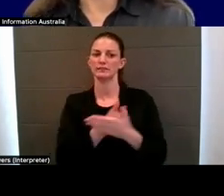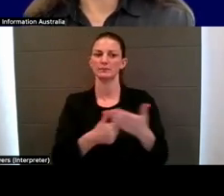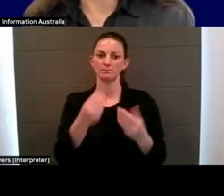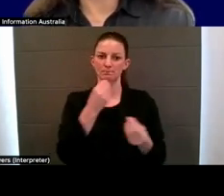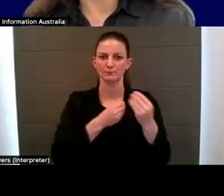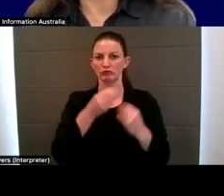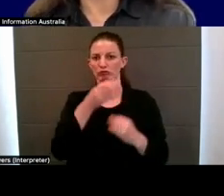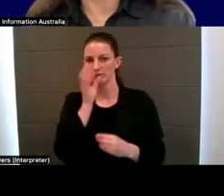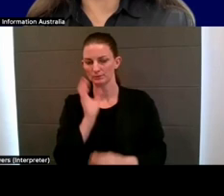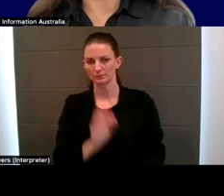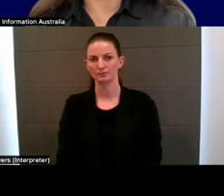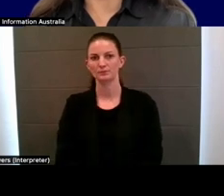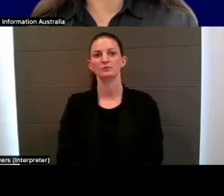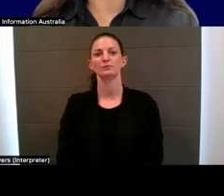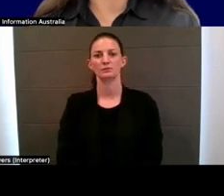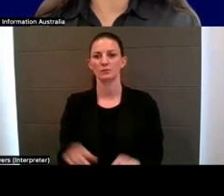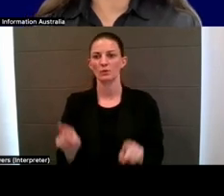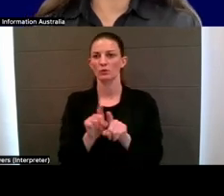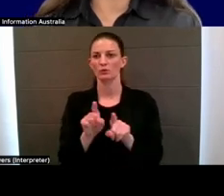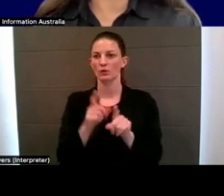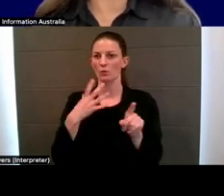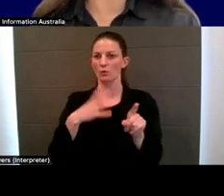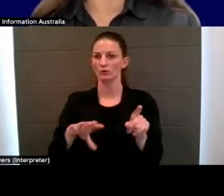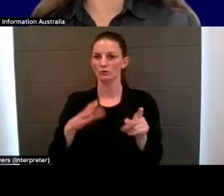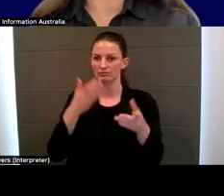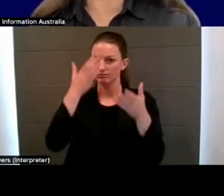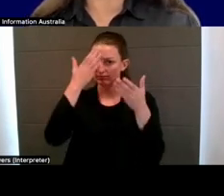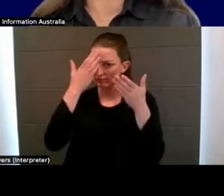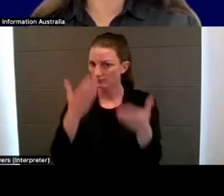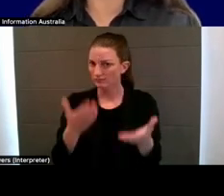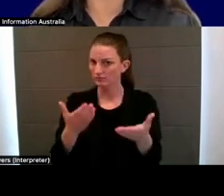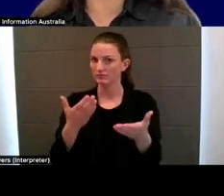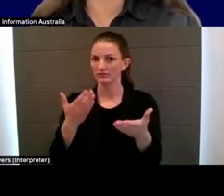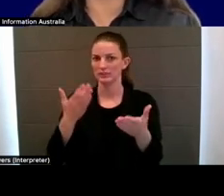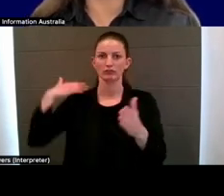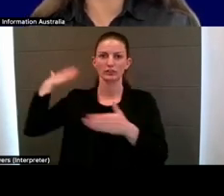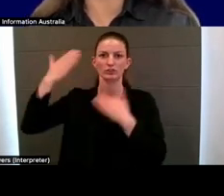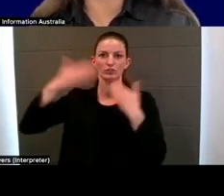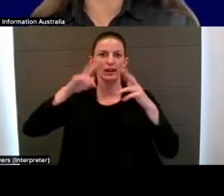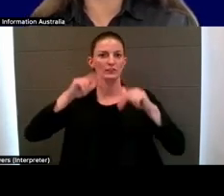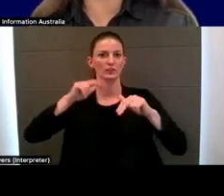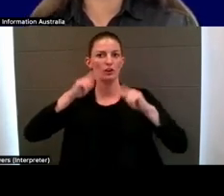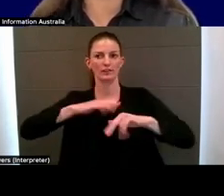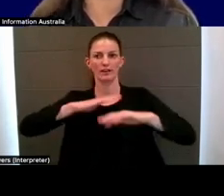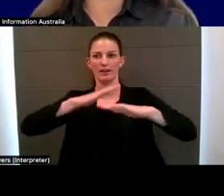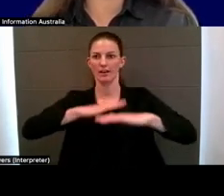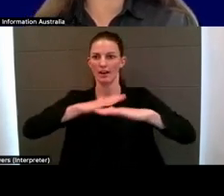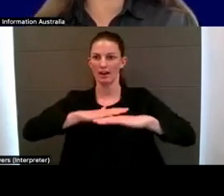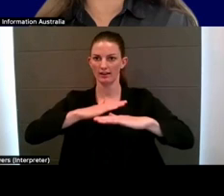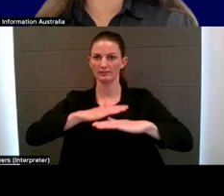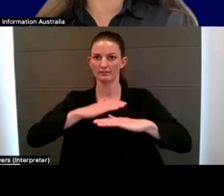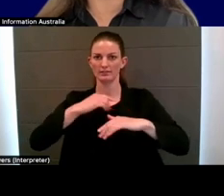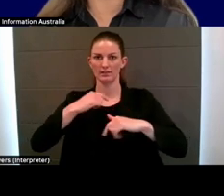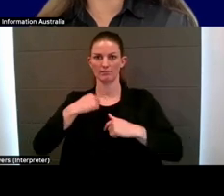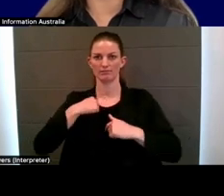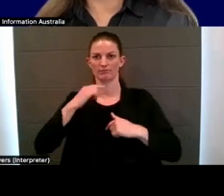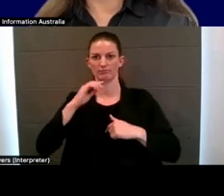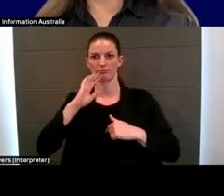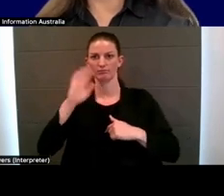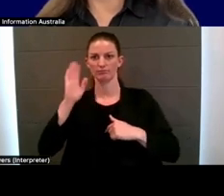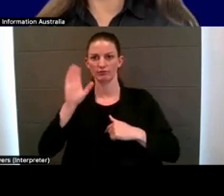I would also like to acknowledge the traditional custodians of the land on which we are presenting from